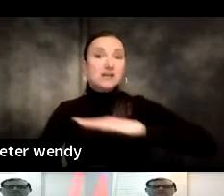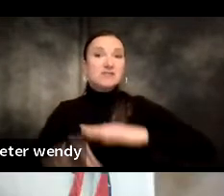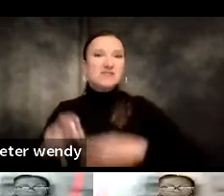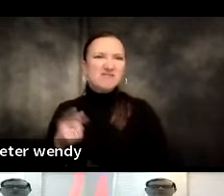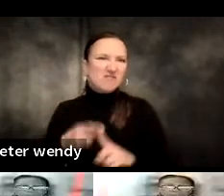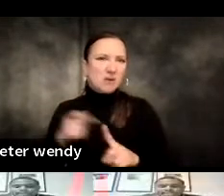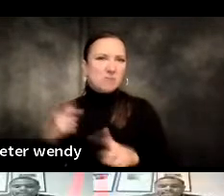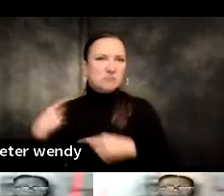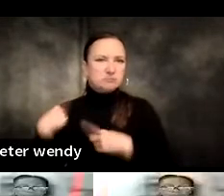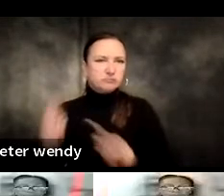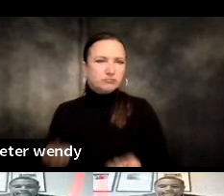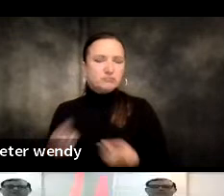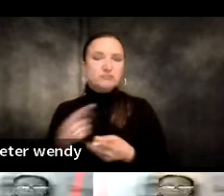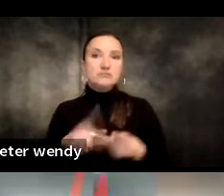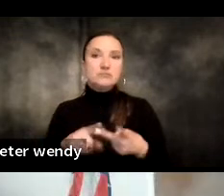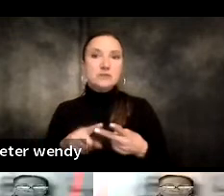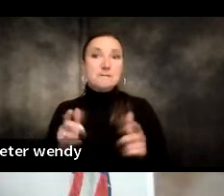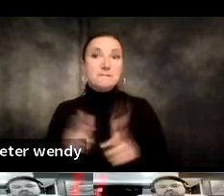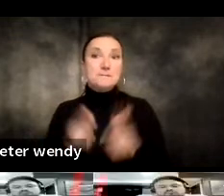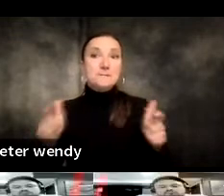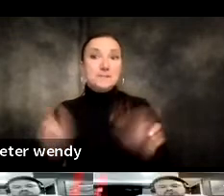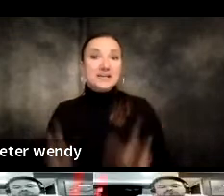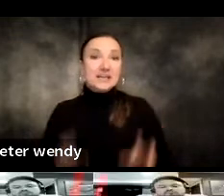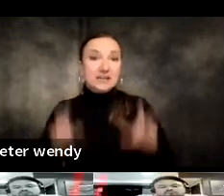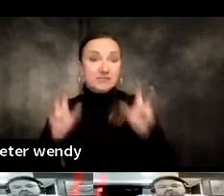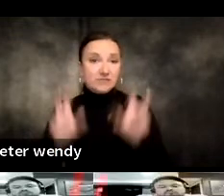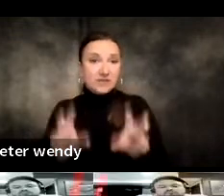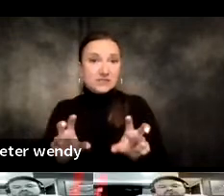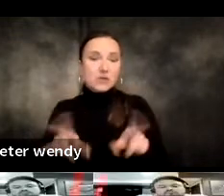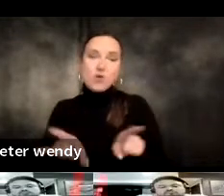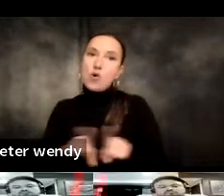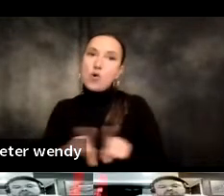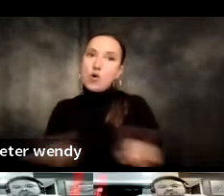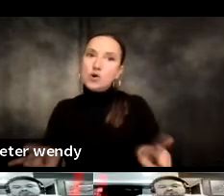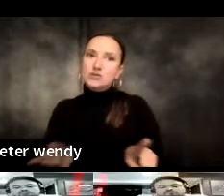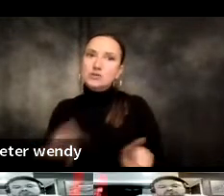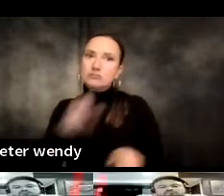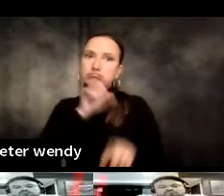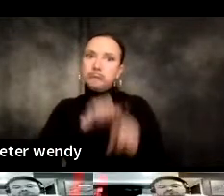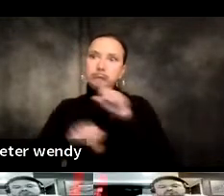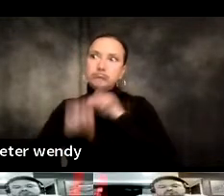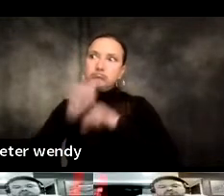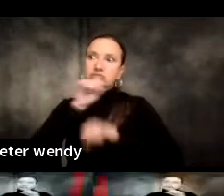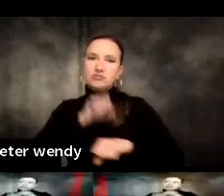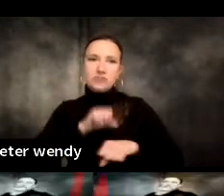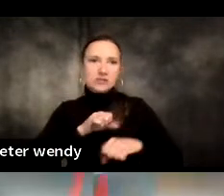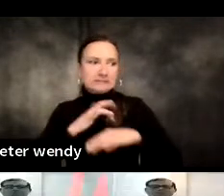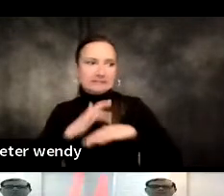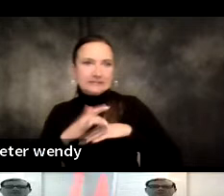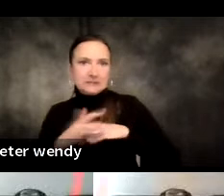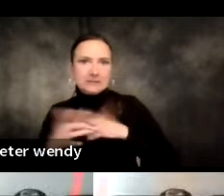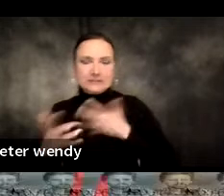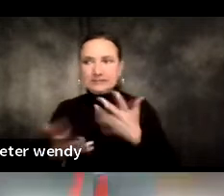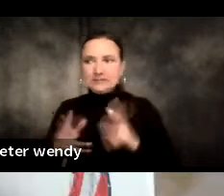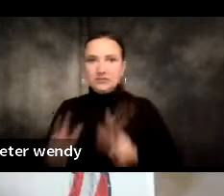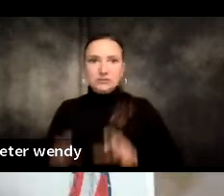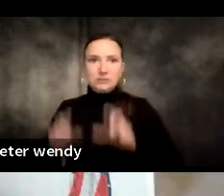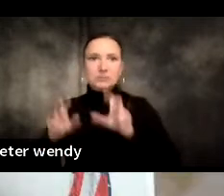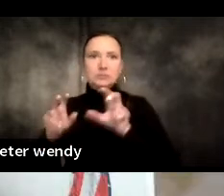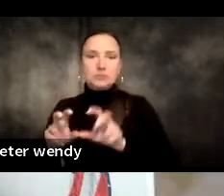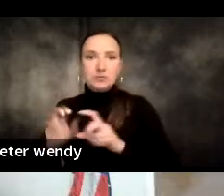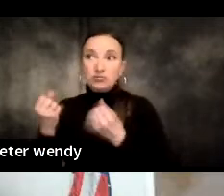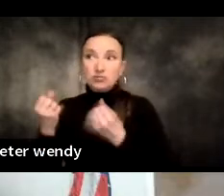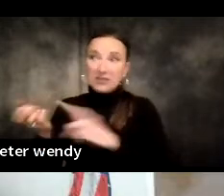several years. And we've made big investments, but also we know we struggle to fill positions, and we're also investing in attracting